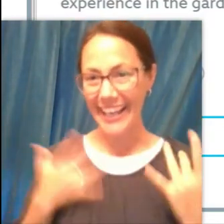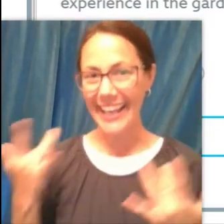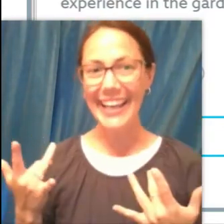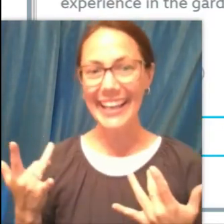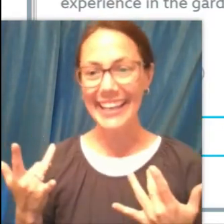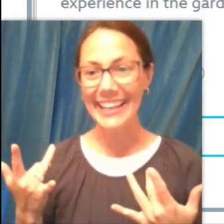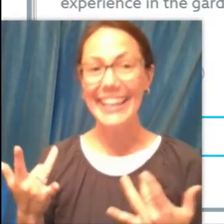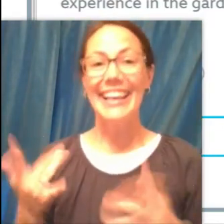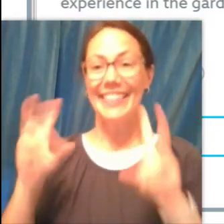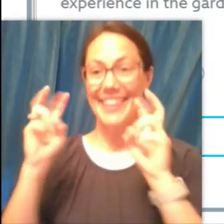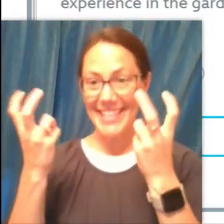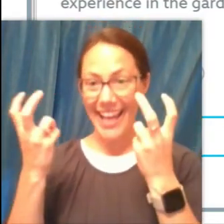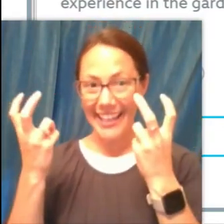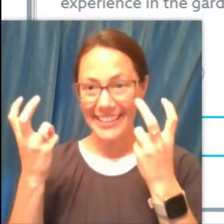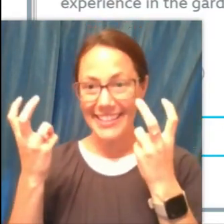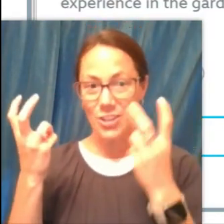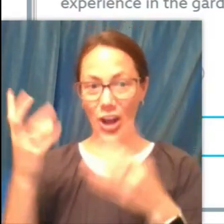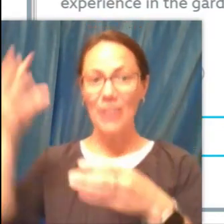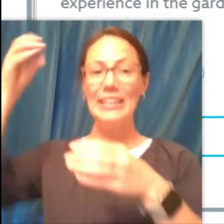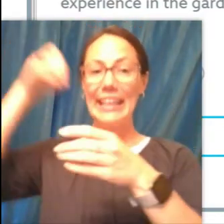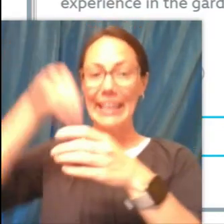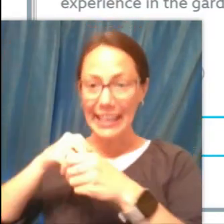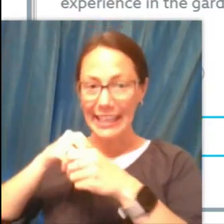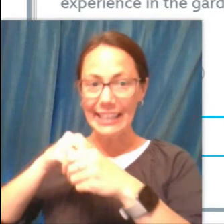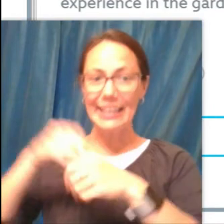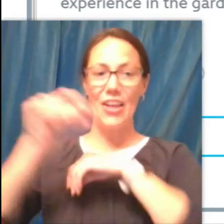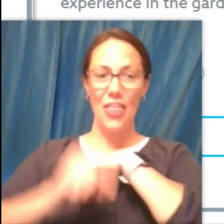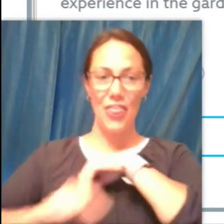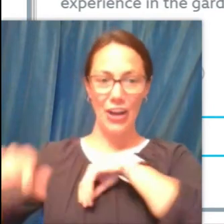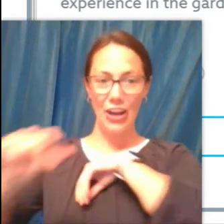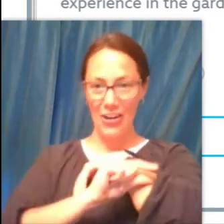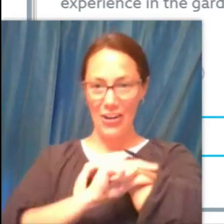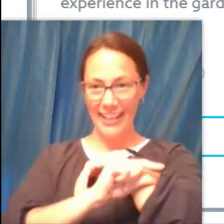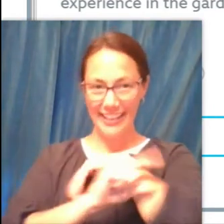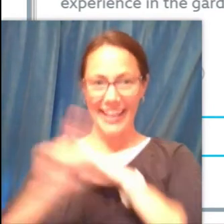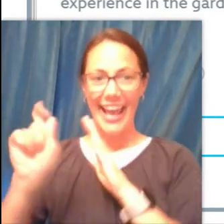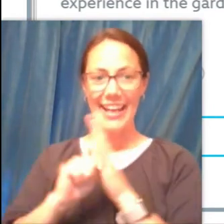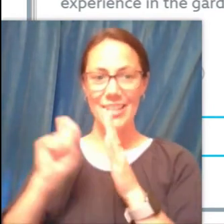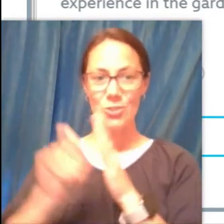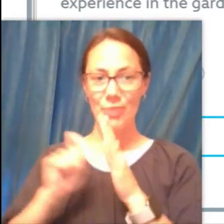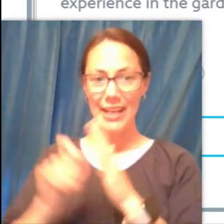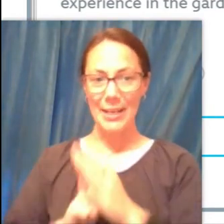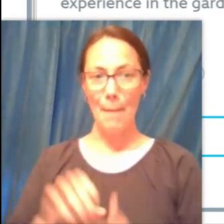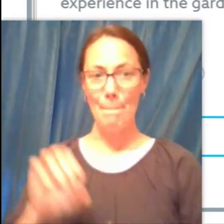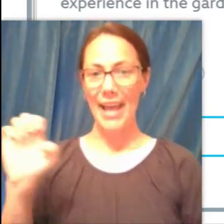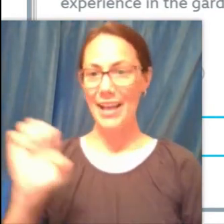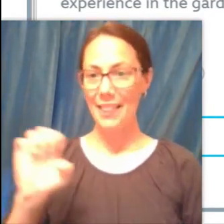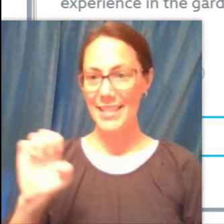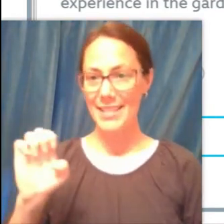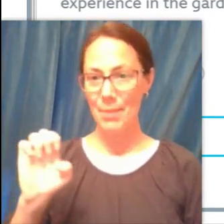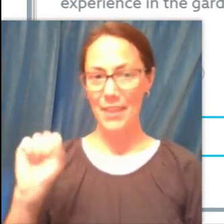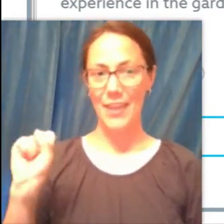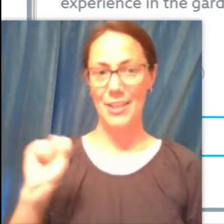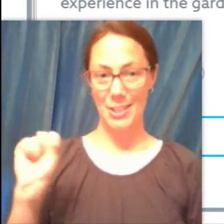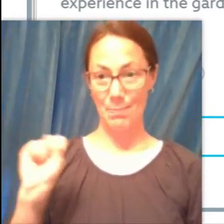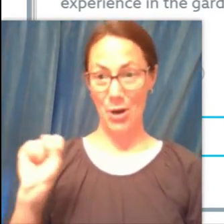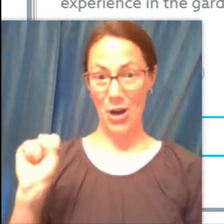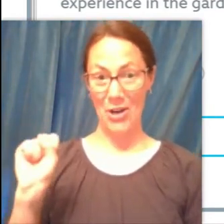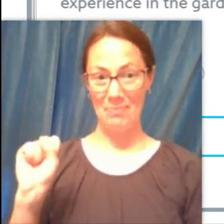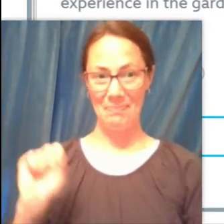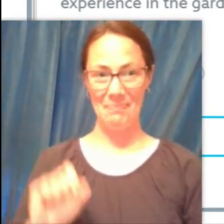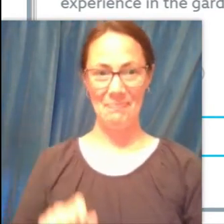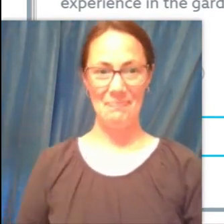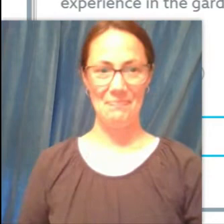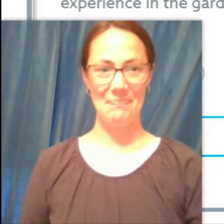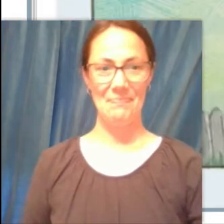exciting! The title is called In the Garden, and it's written by Elizabeth